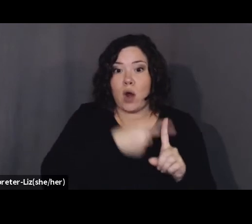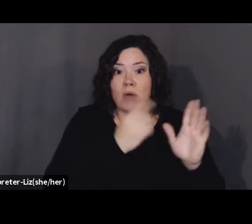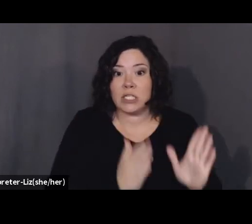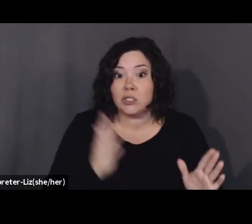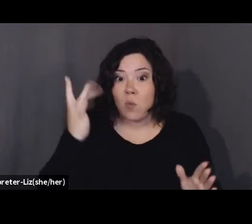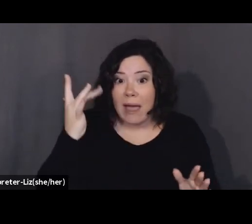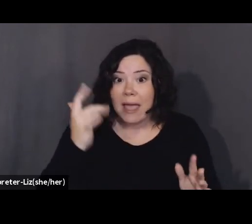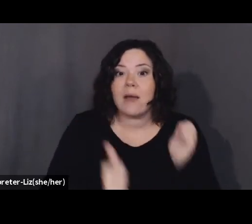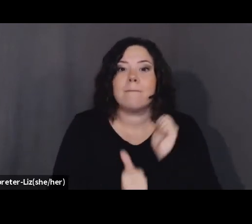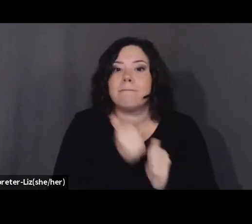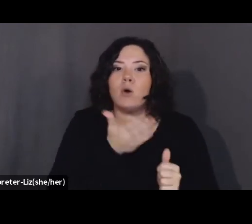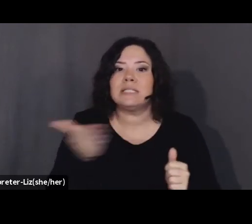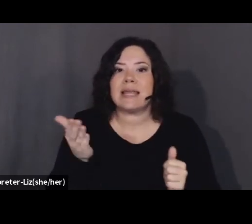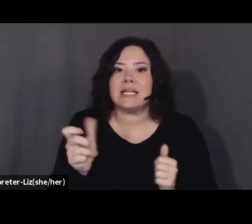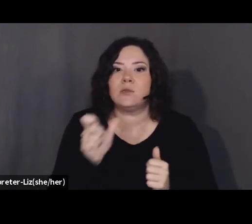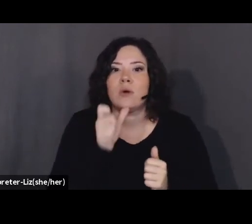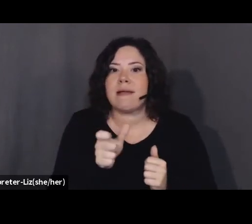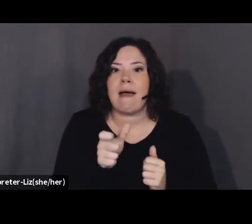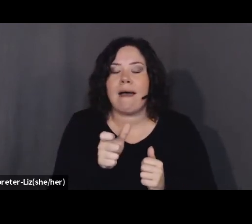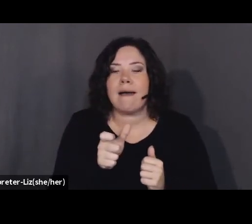that were purchased were not necessarily